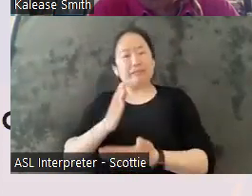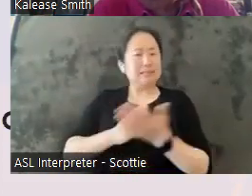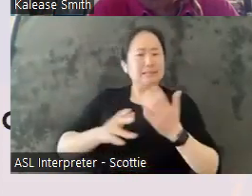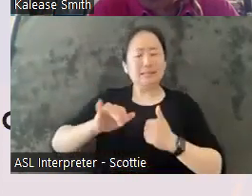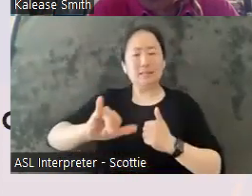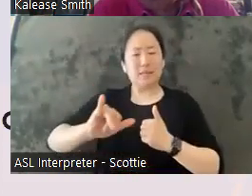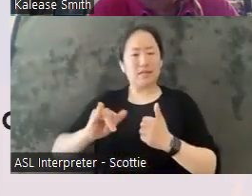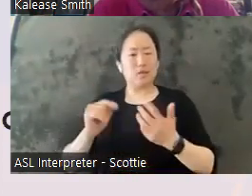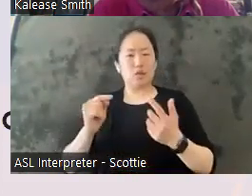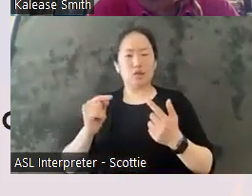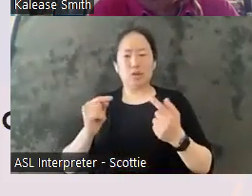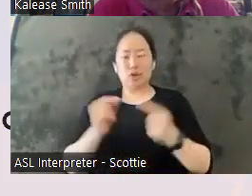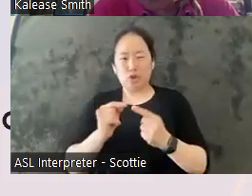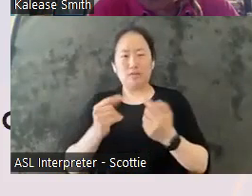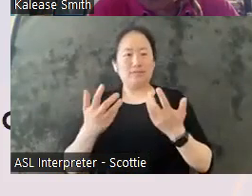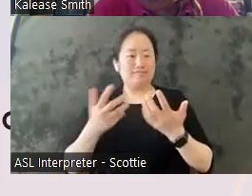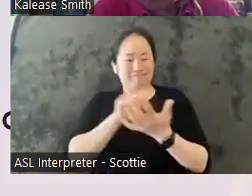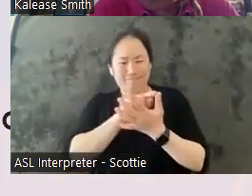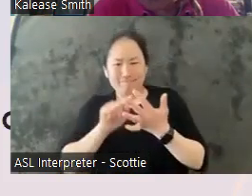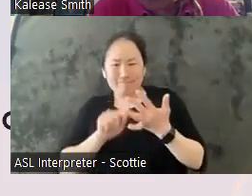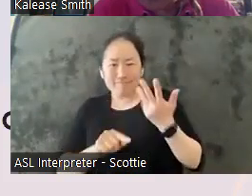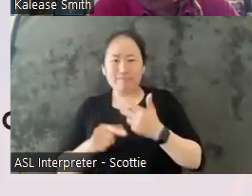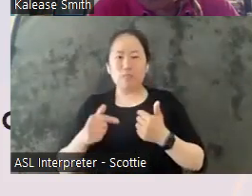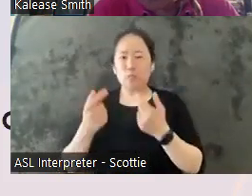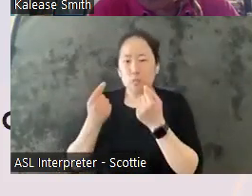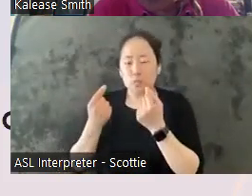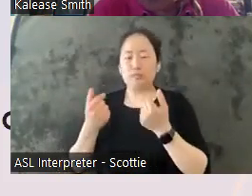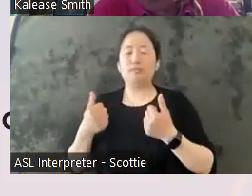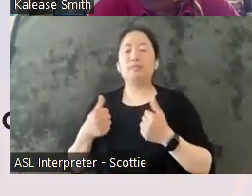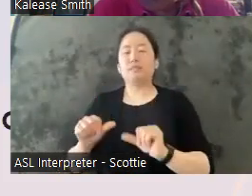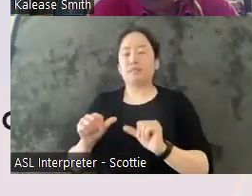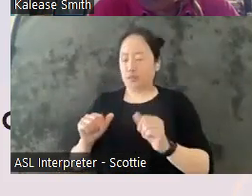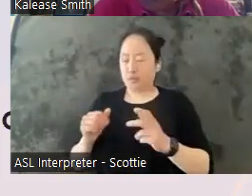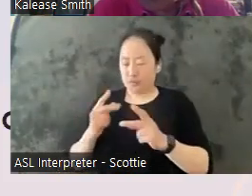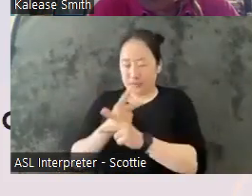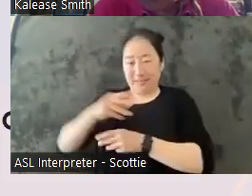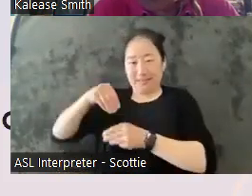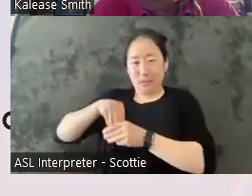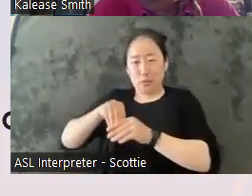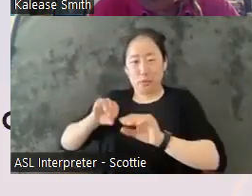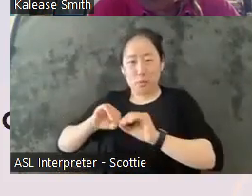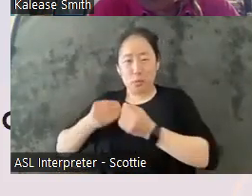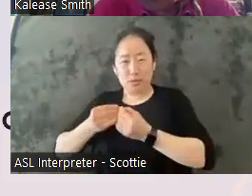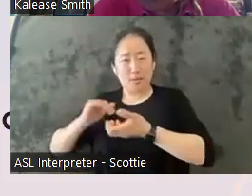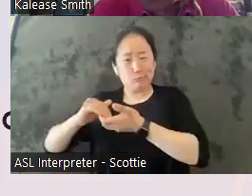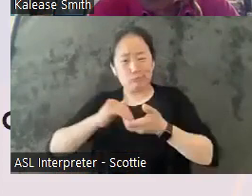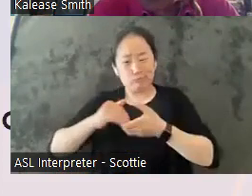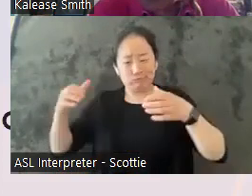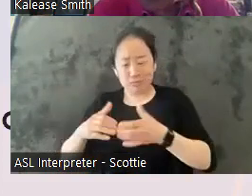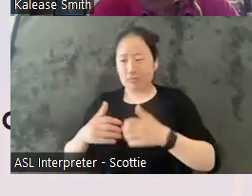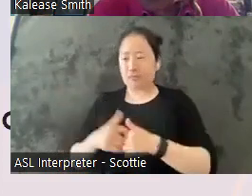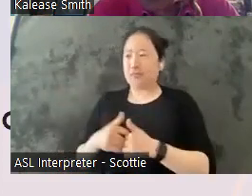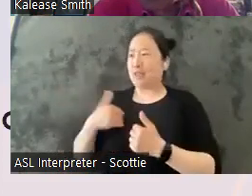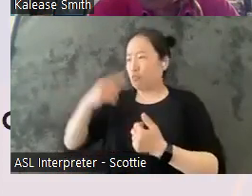that may have been going on, we really have tried to create some organizational values and agreements, how we can kind of